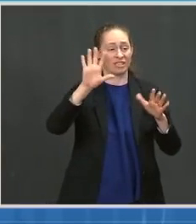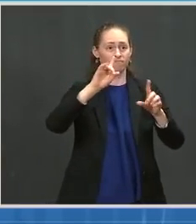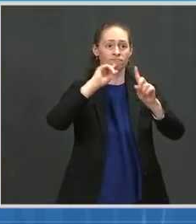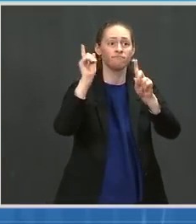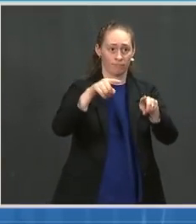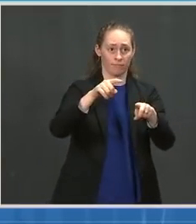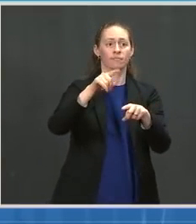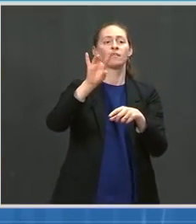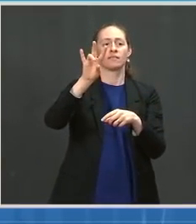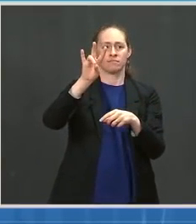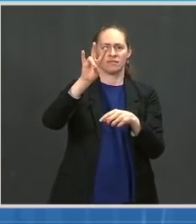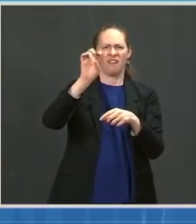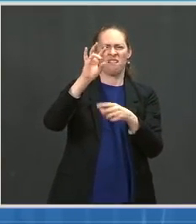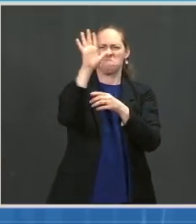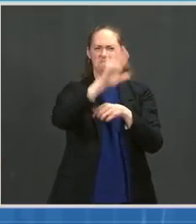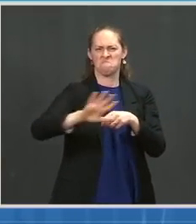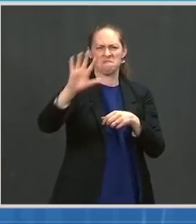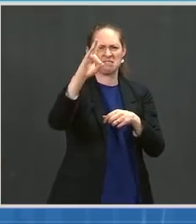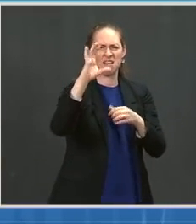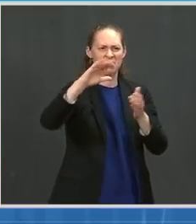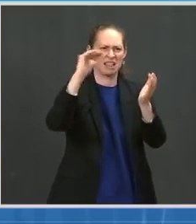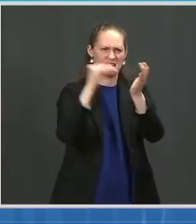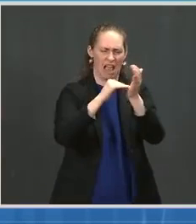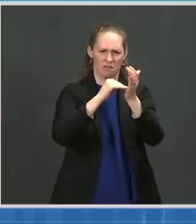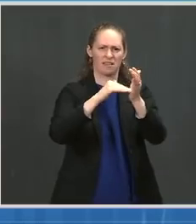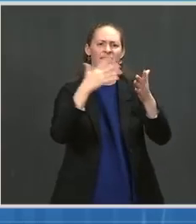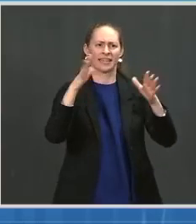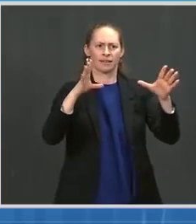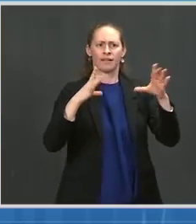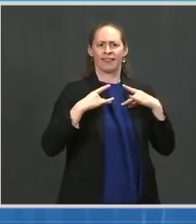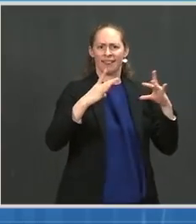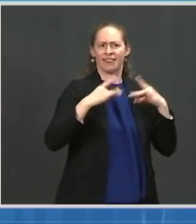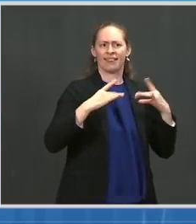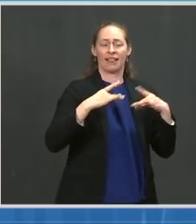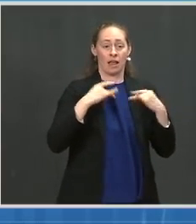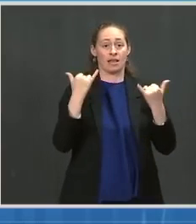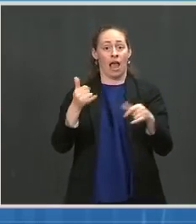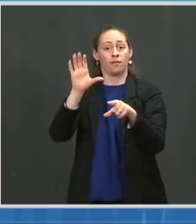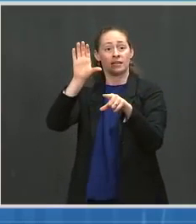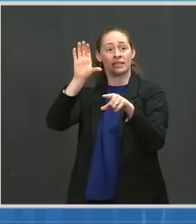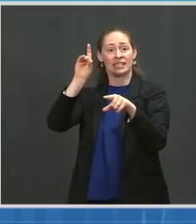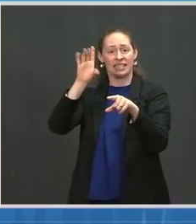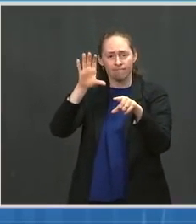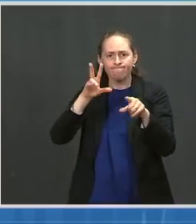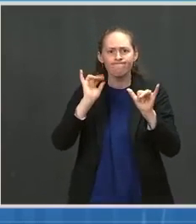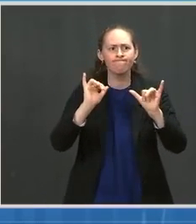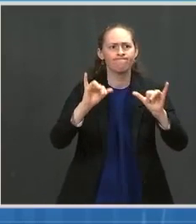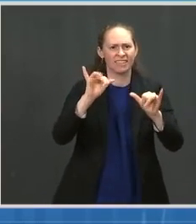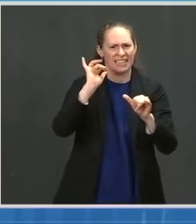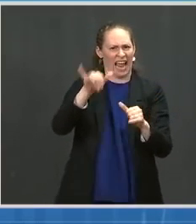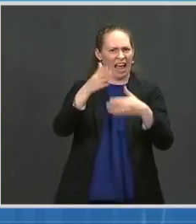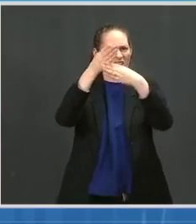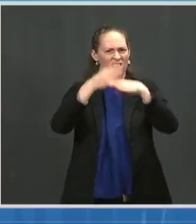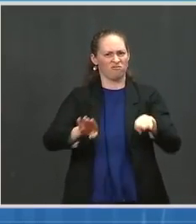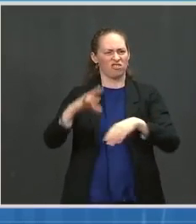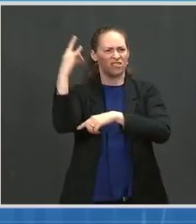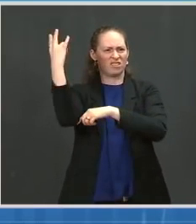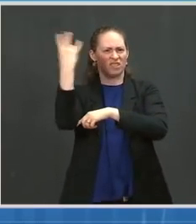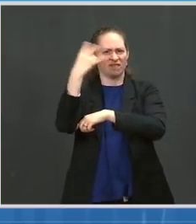74,860 new cases of COVID-19, and CDC's most recent data show that the 7-day average of new cases is a little more than